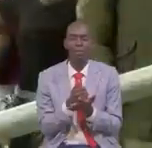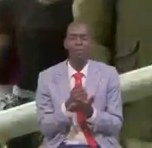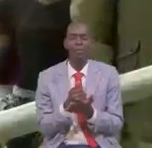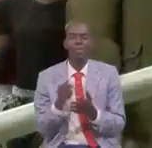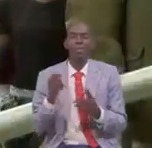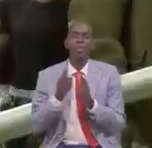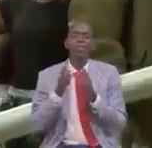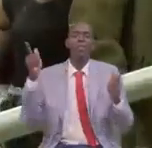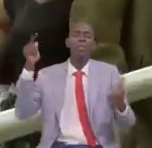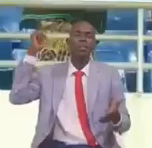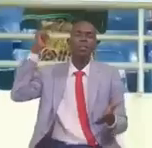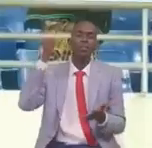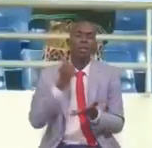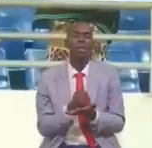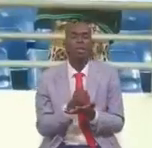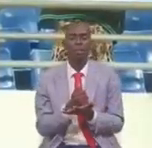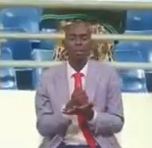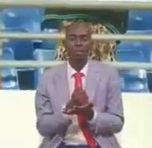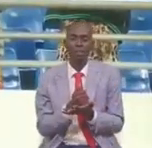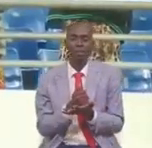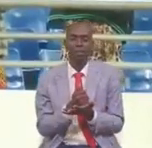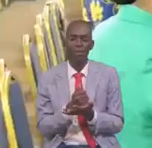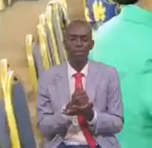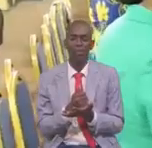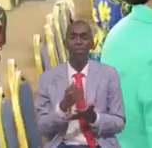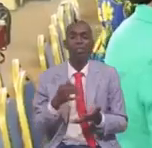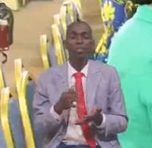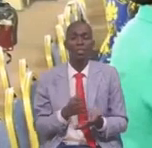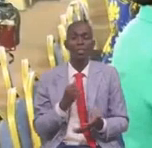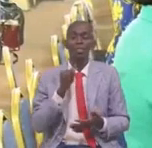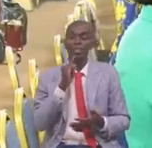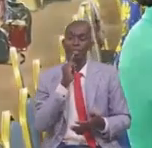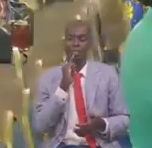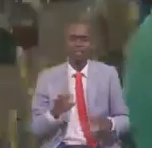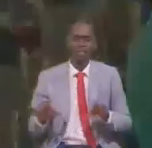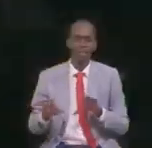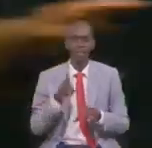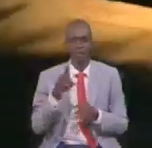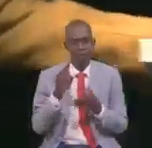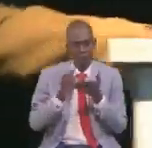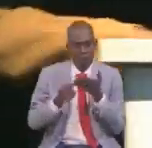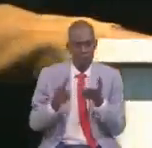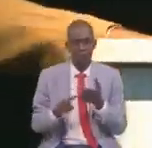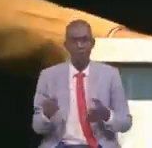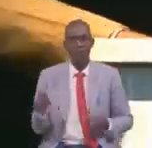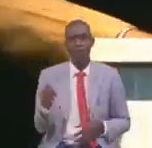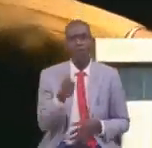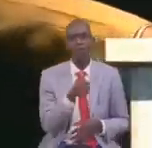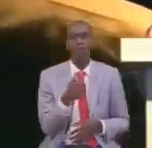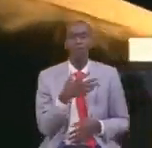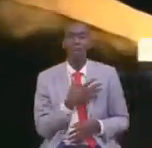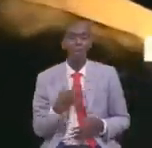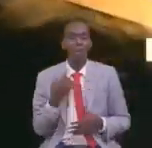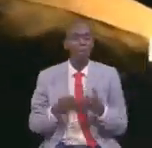Amen. Amen. It is done. You'll check yourself, and what